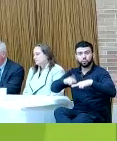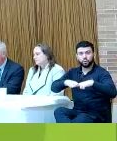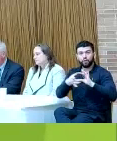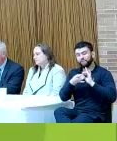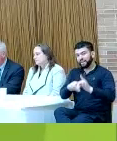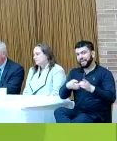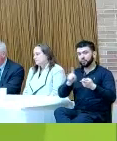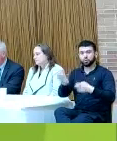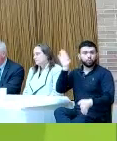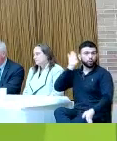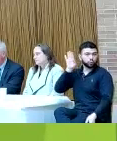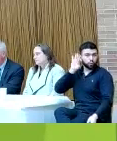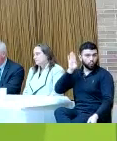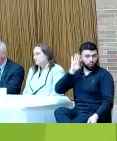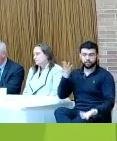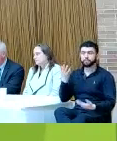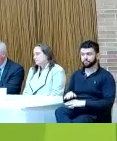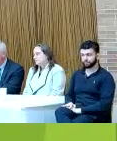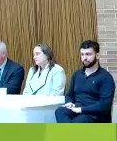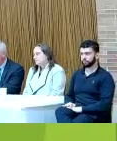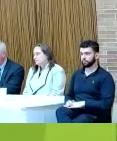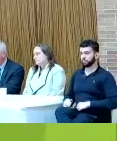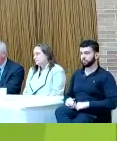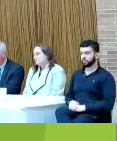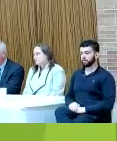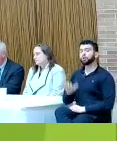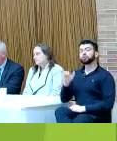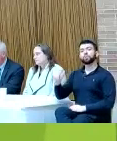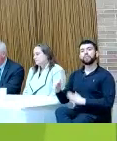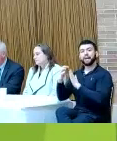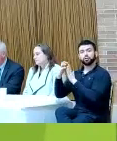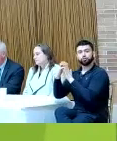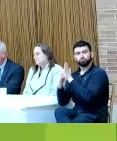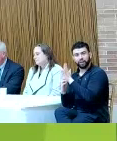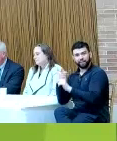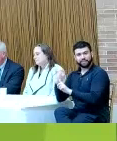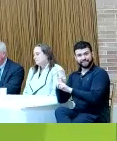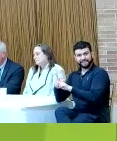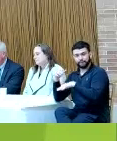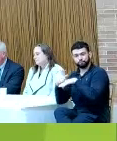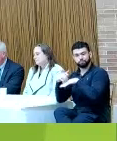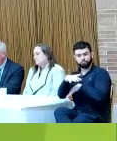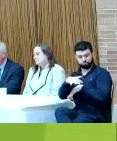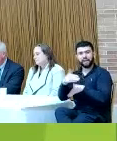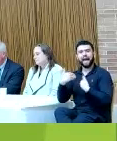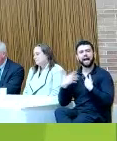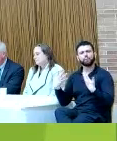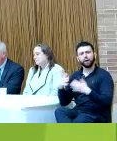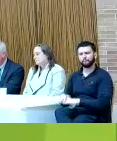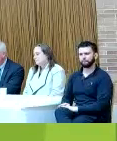dog in this particular property the draft lease that was sent out had a series